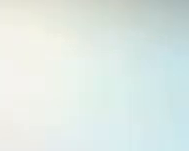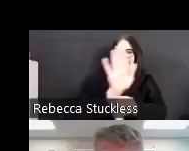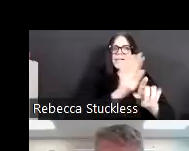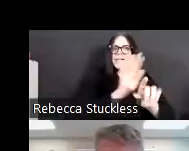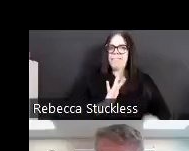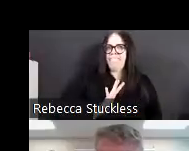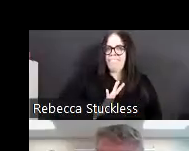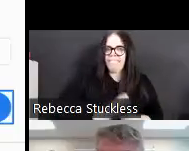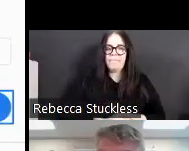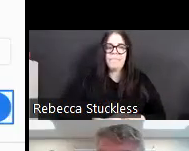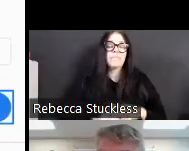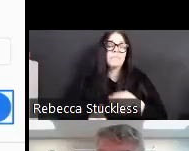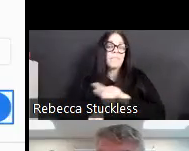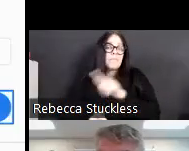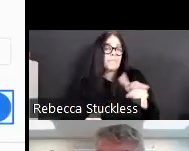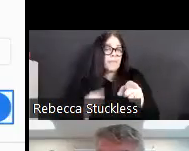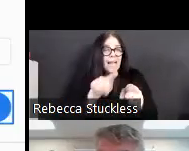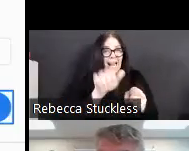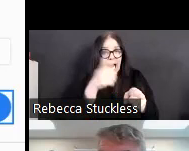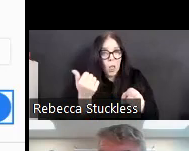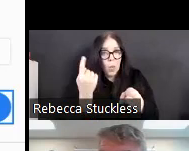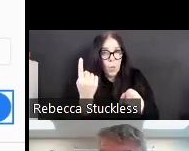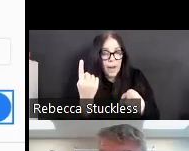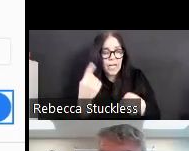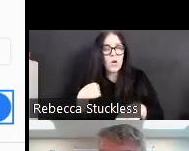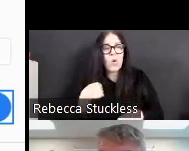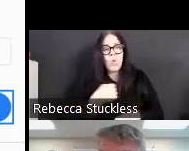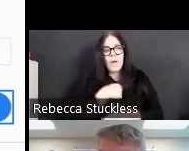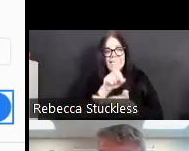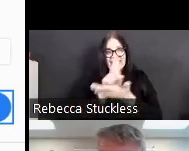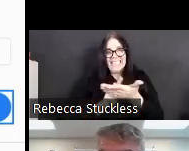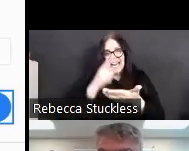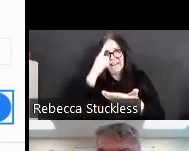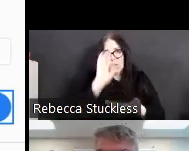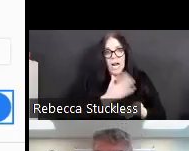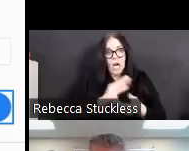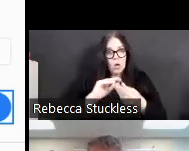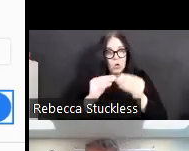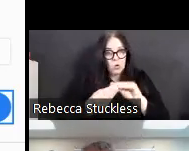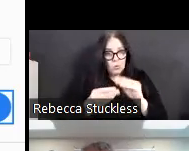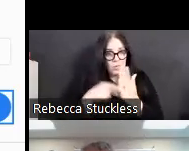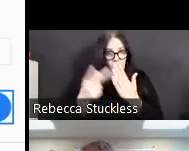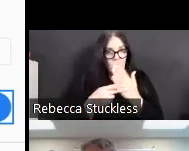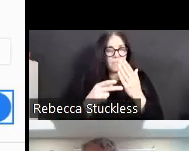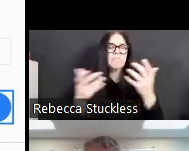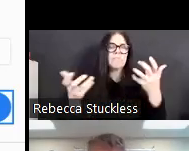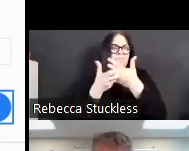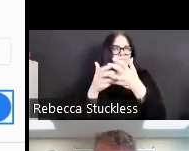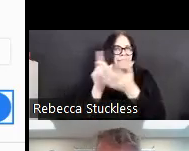is one that we have with, that we've designed for our numeracy program with LiUNA